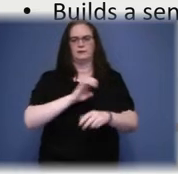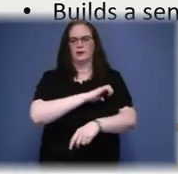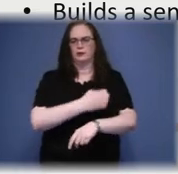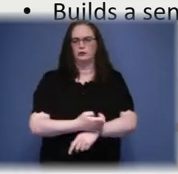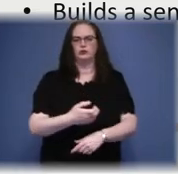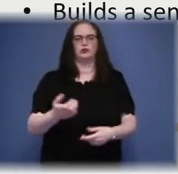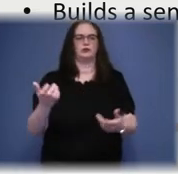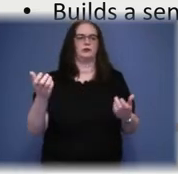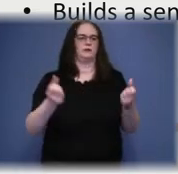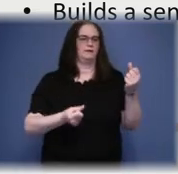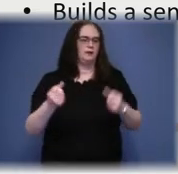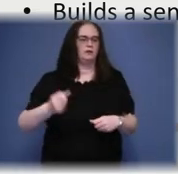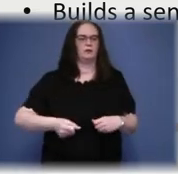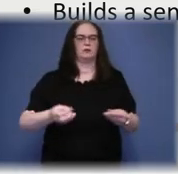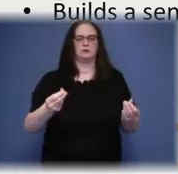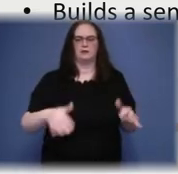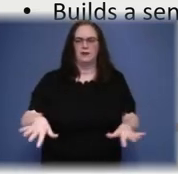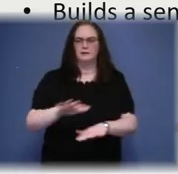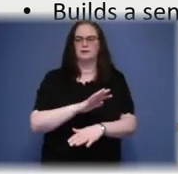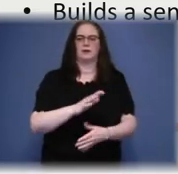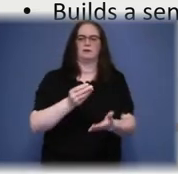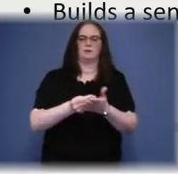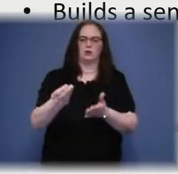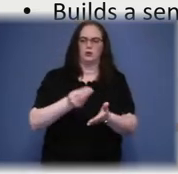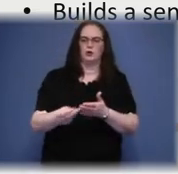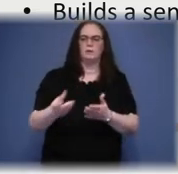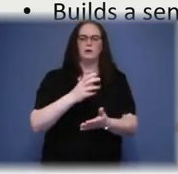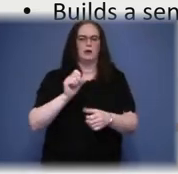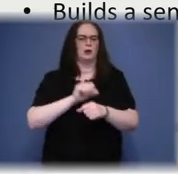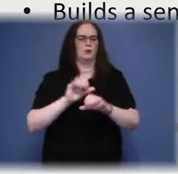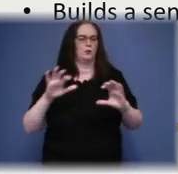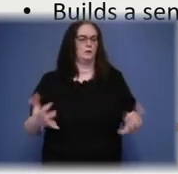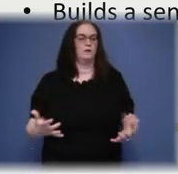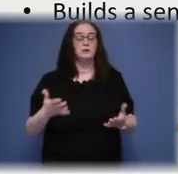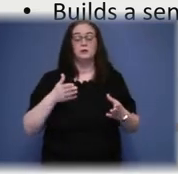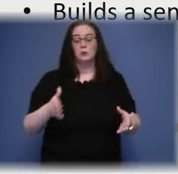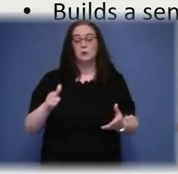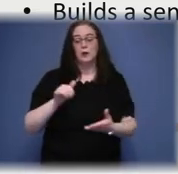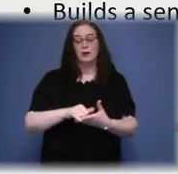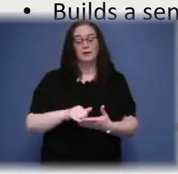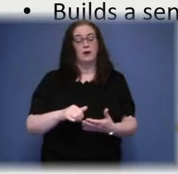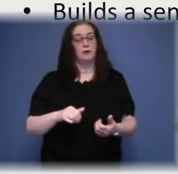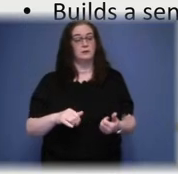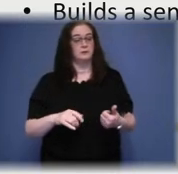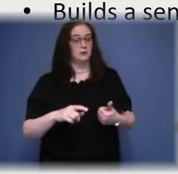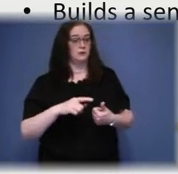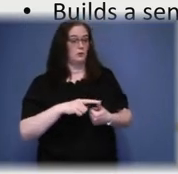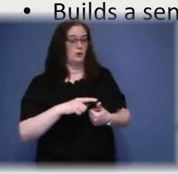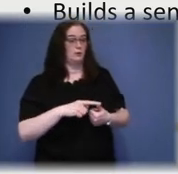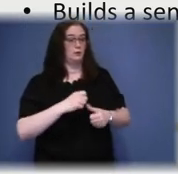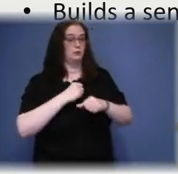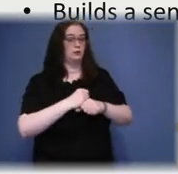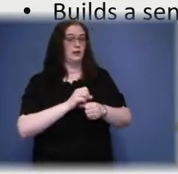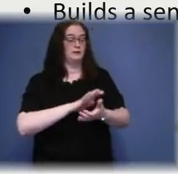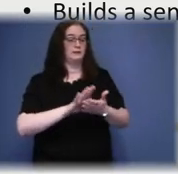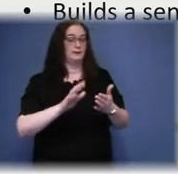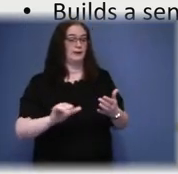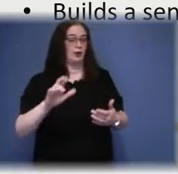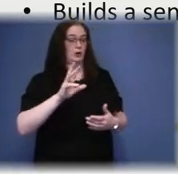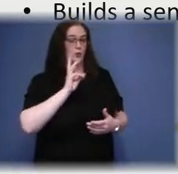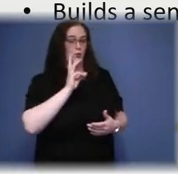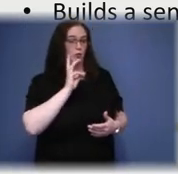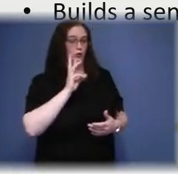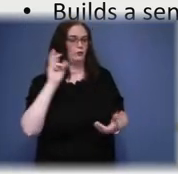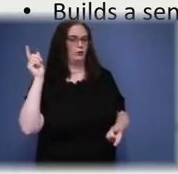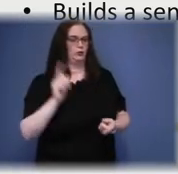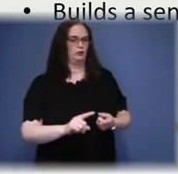fleet, landscapes, procurement, and workforce in a way that, one, protects clean air and water by reducing